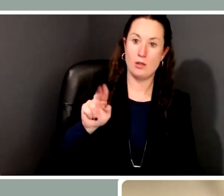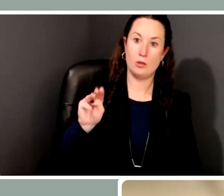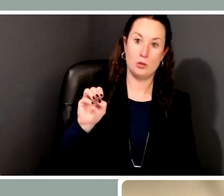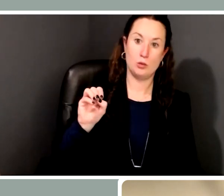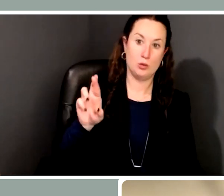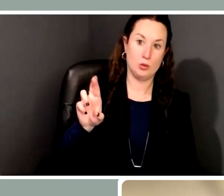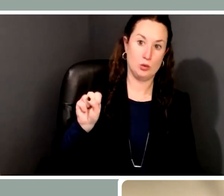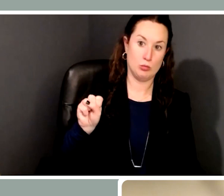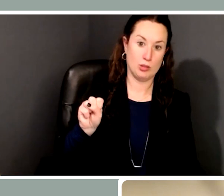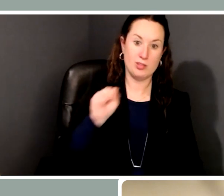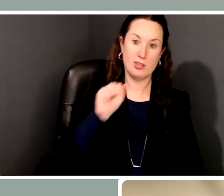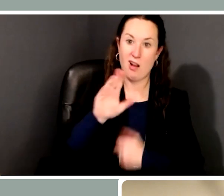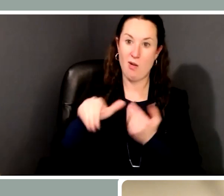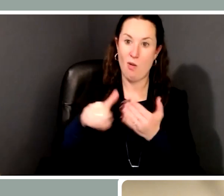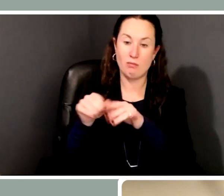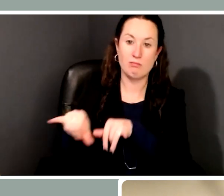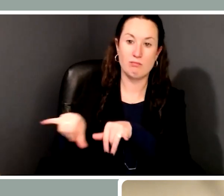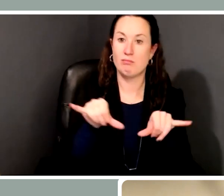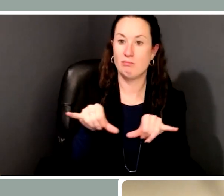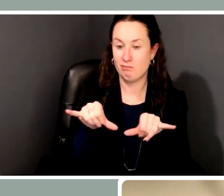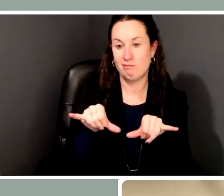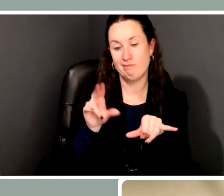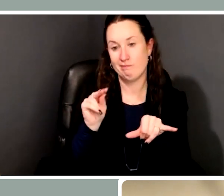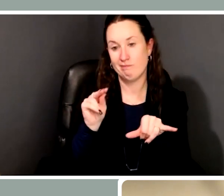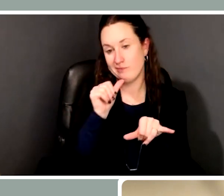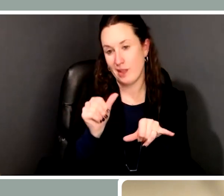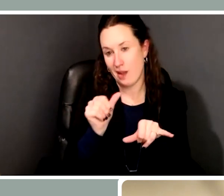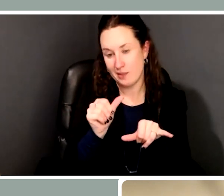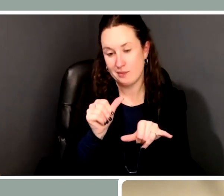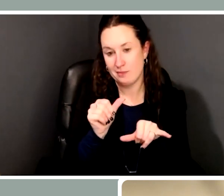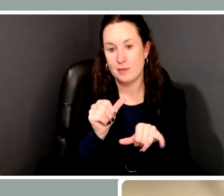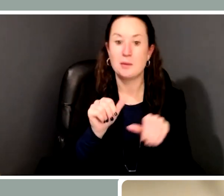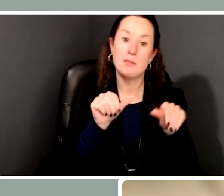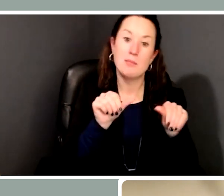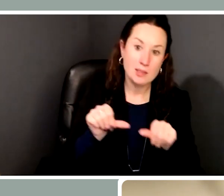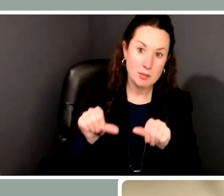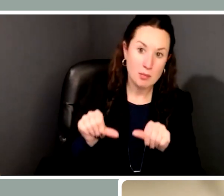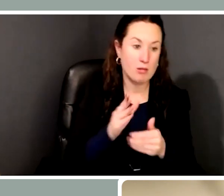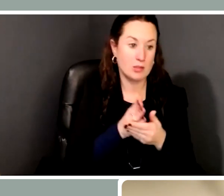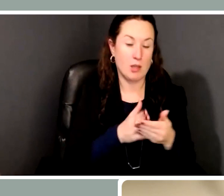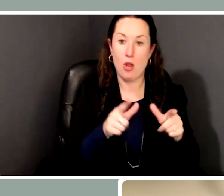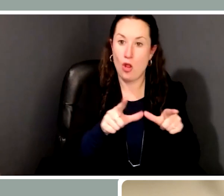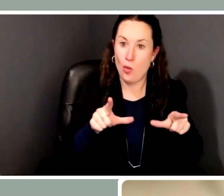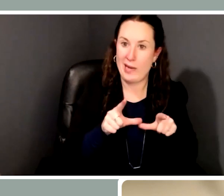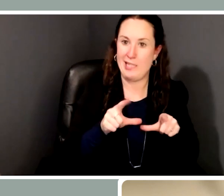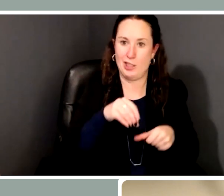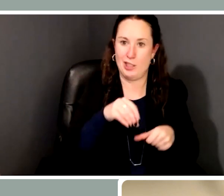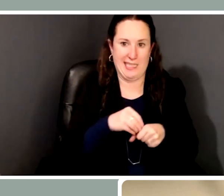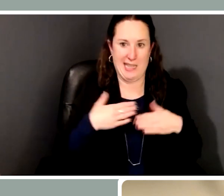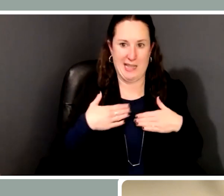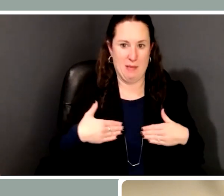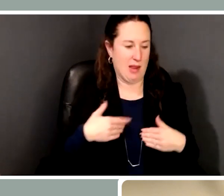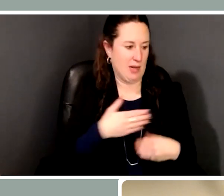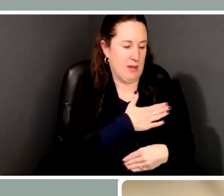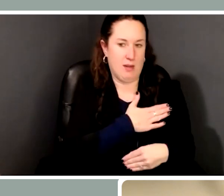all identical at different sites. So it's possible that at some sites the tumor is more sensitive to